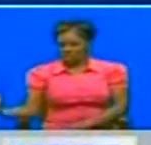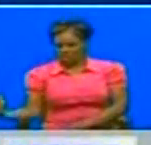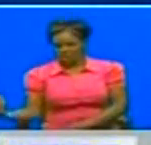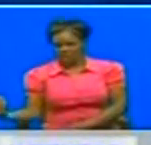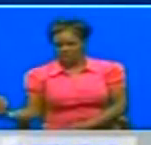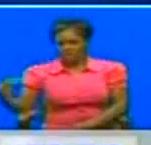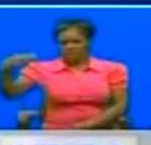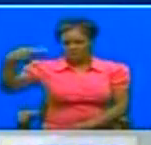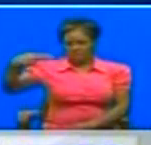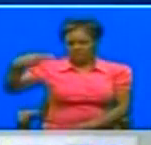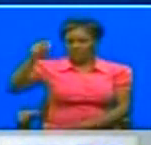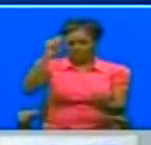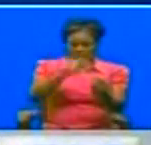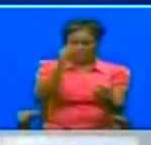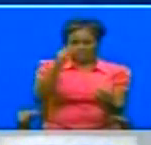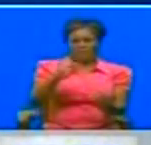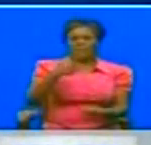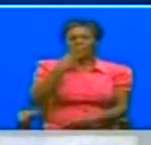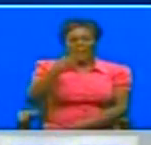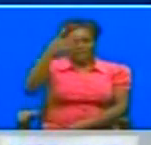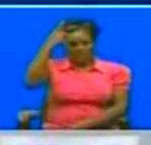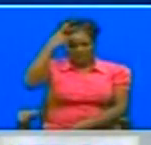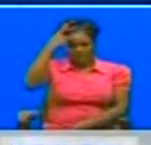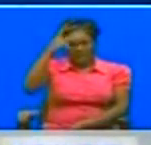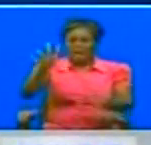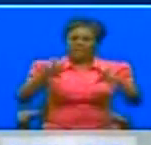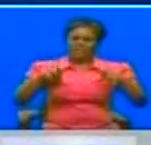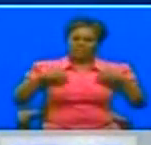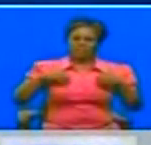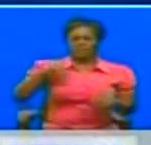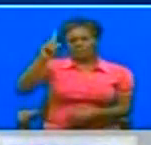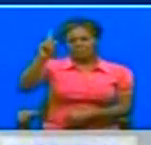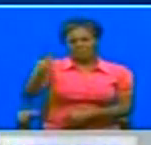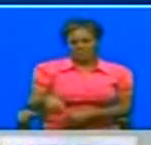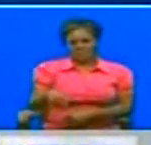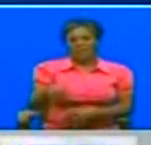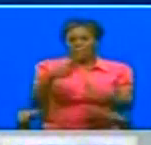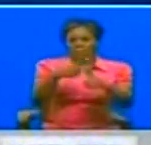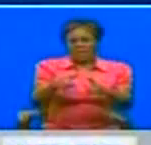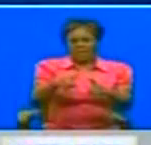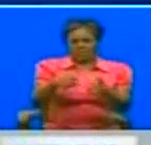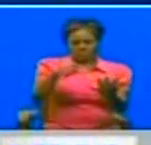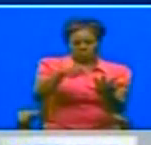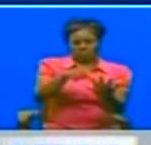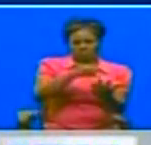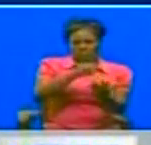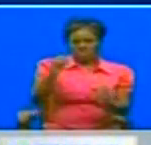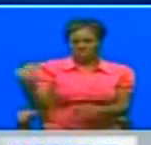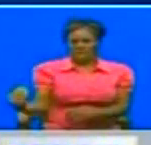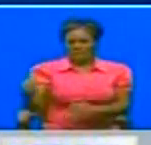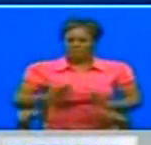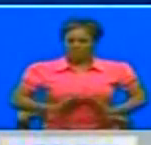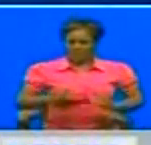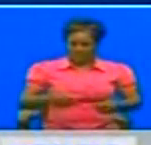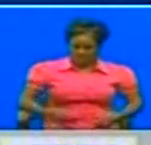take a HIV test, the parents should give consent. However, the Act gives exceptions and says a child who's